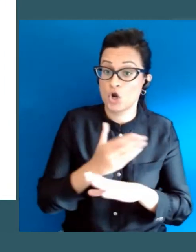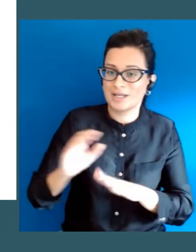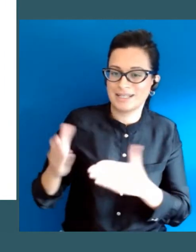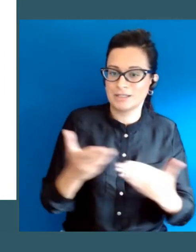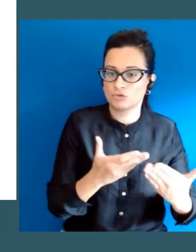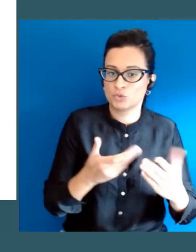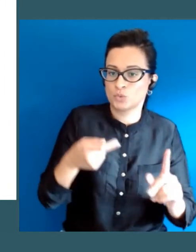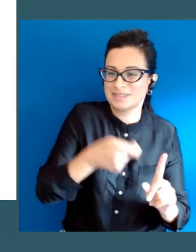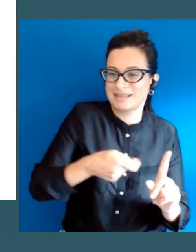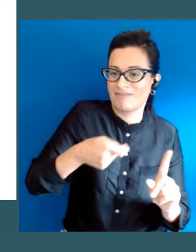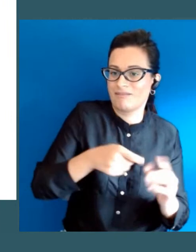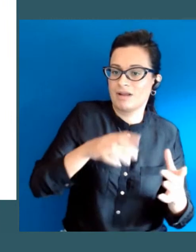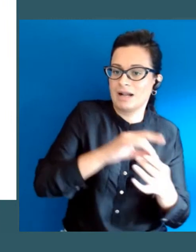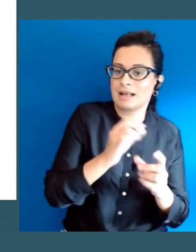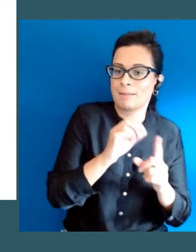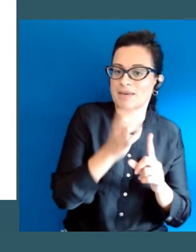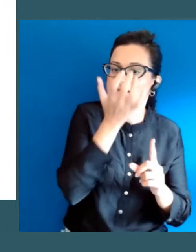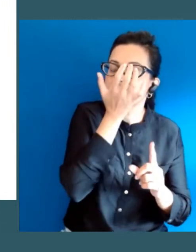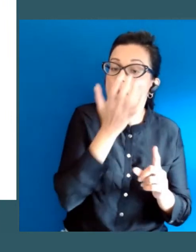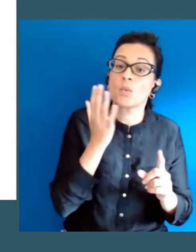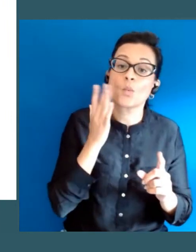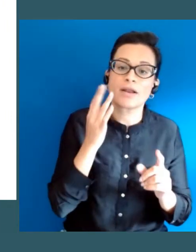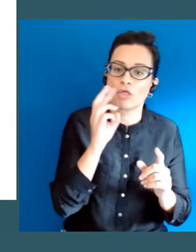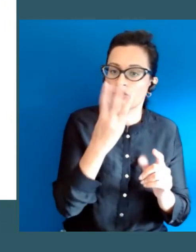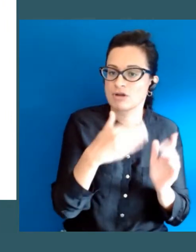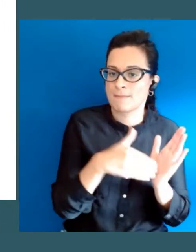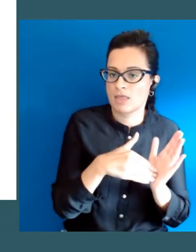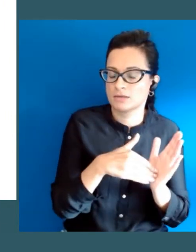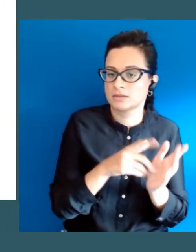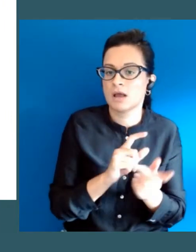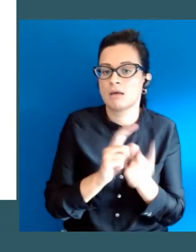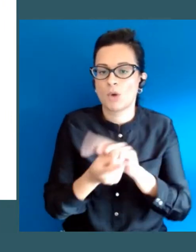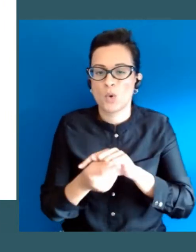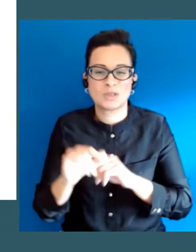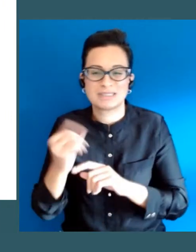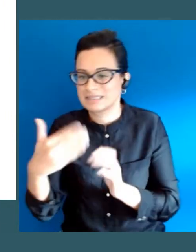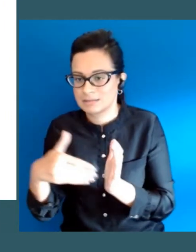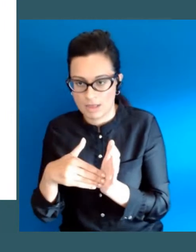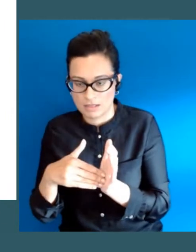peanut at 3 months as opposed to 6 months of age.